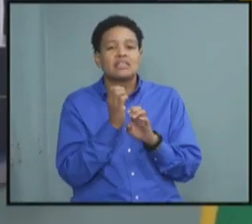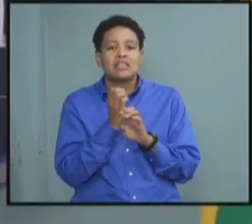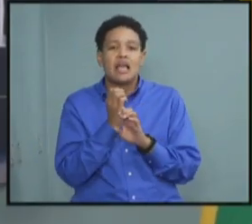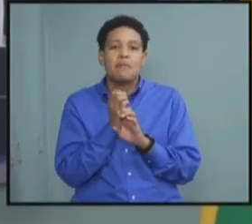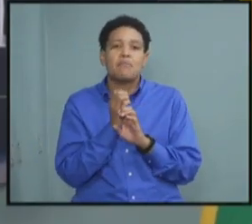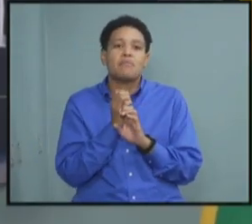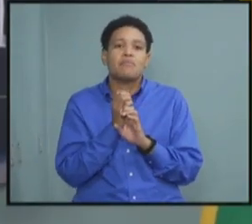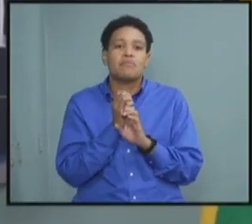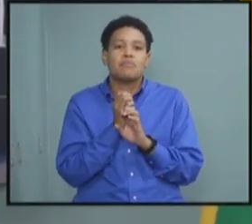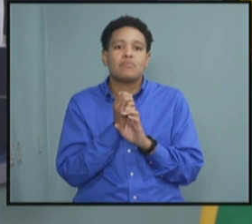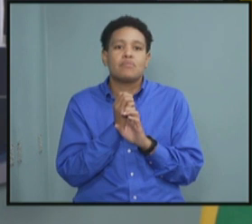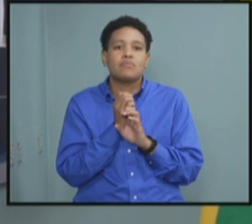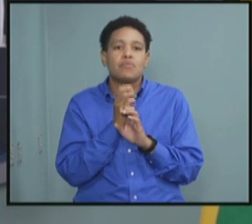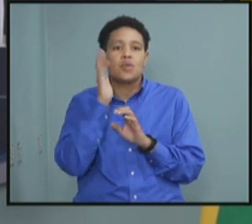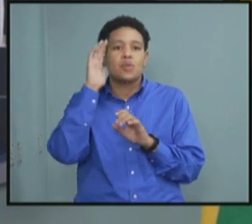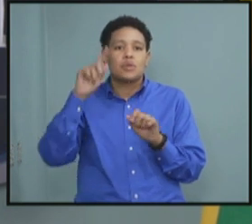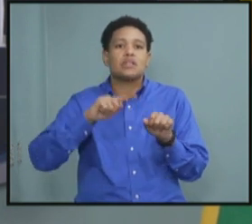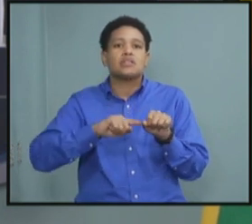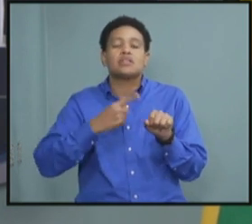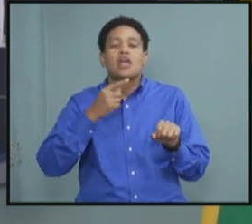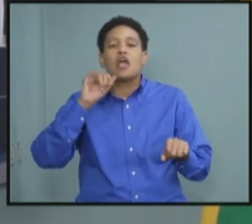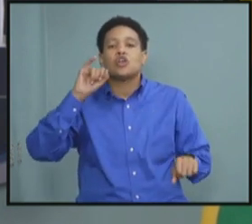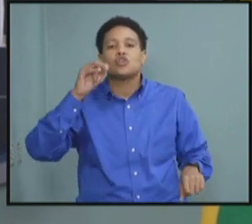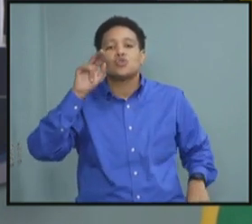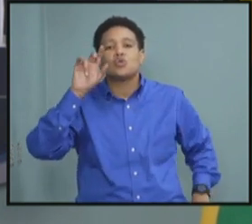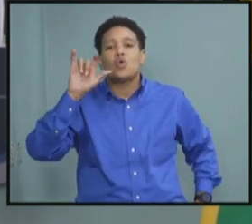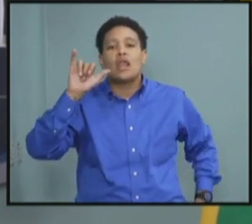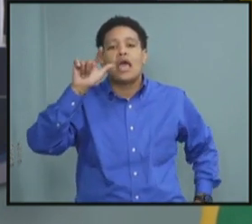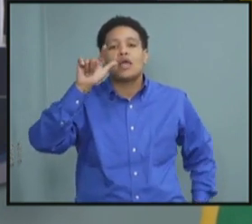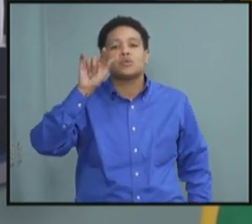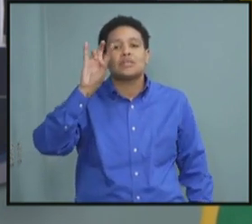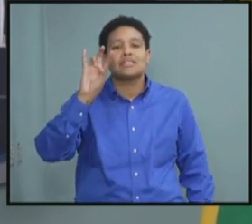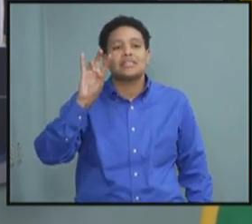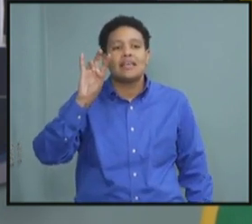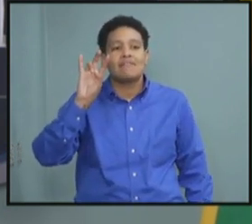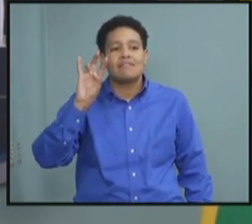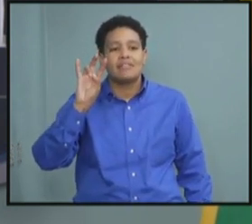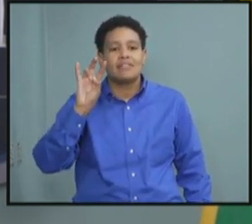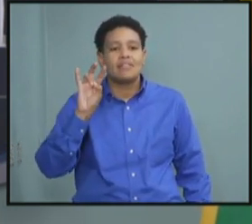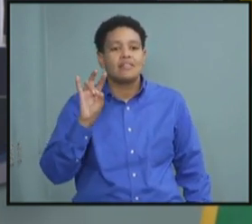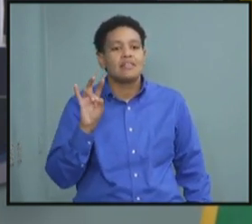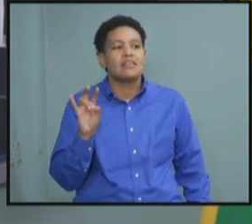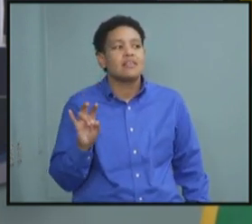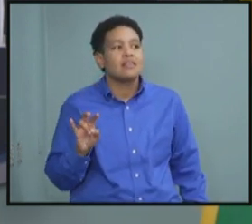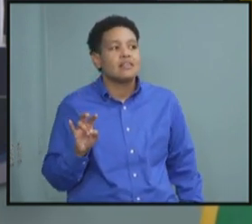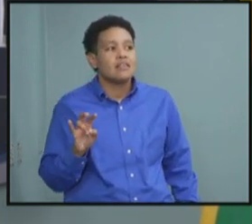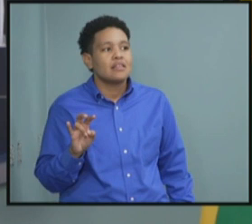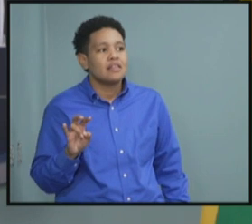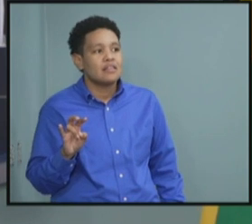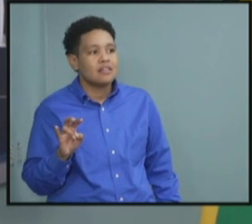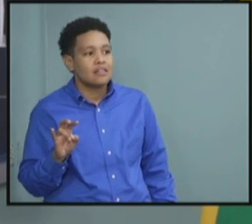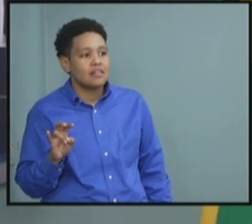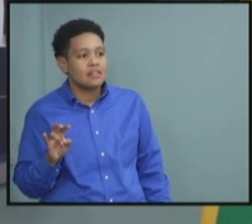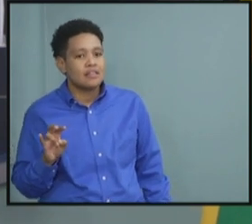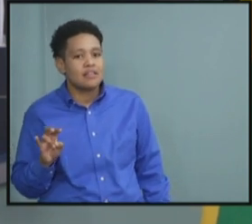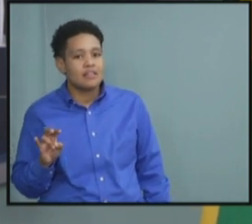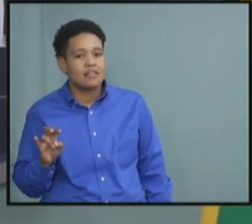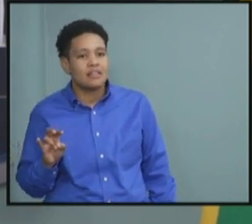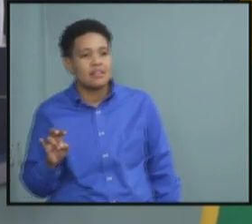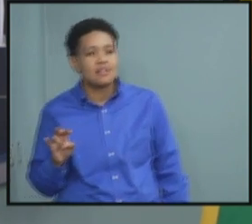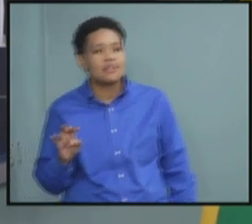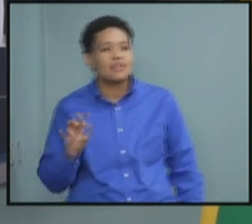exams will start on the 27th of July